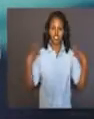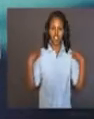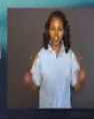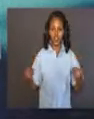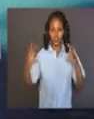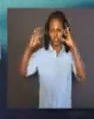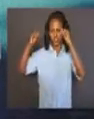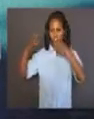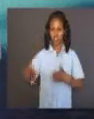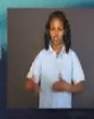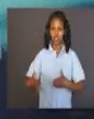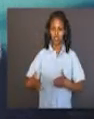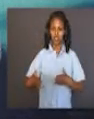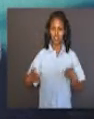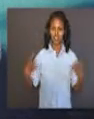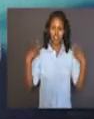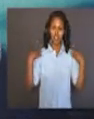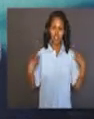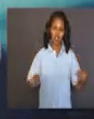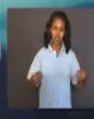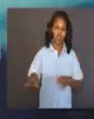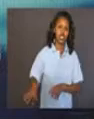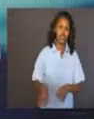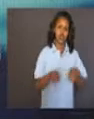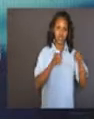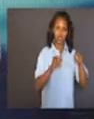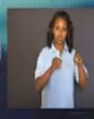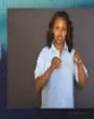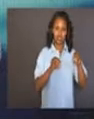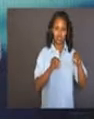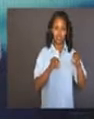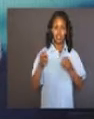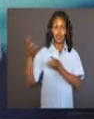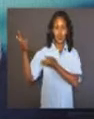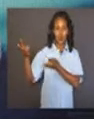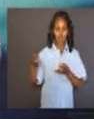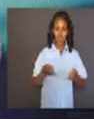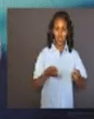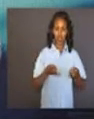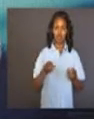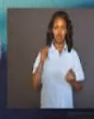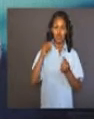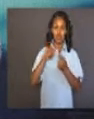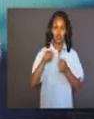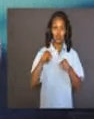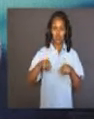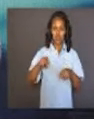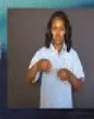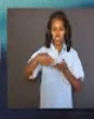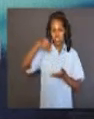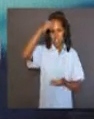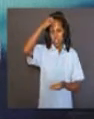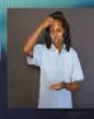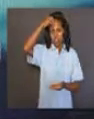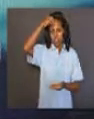Hello, teacher. Hello, students. Welcome to today's